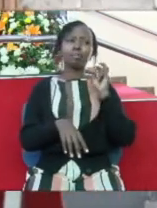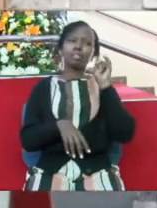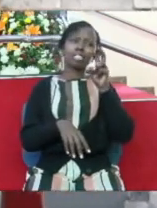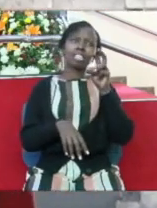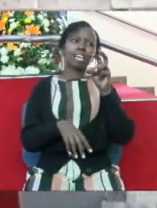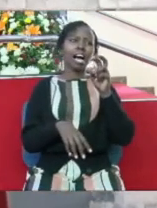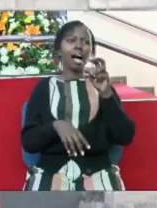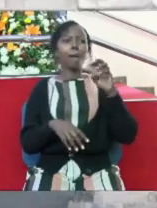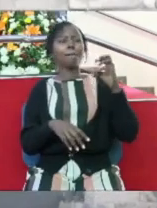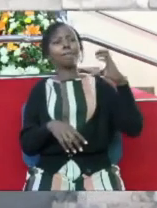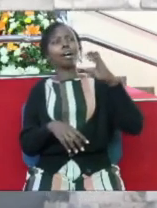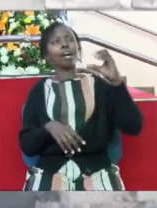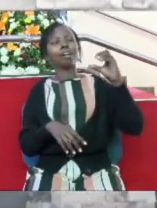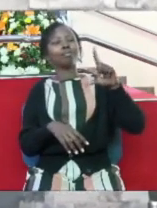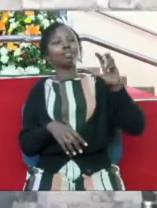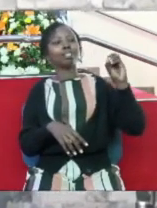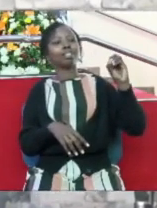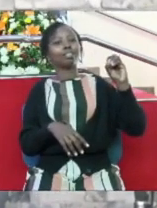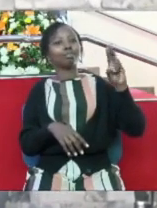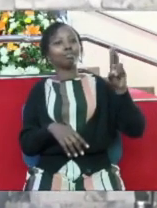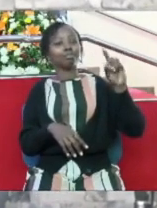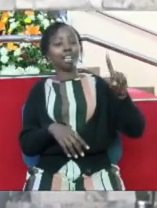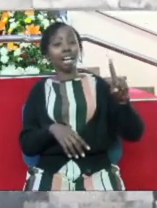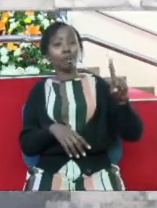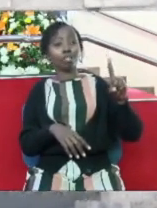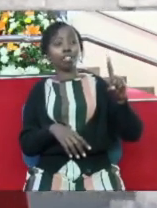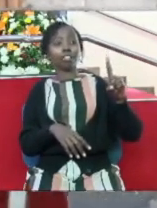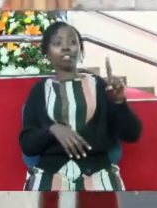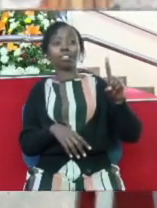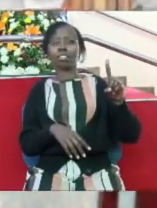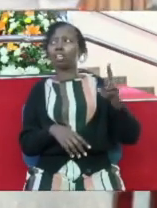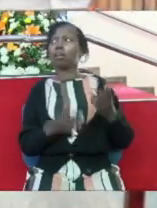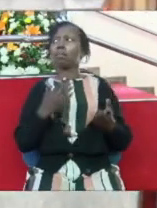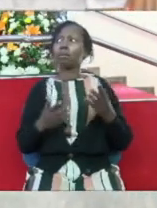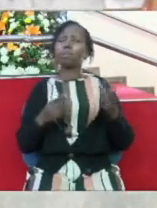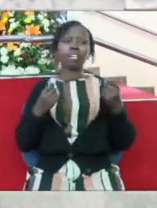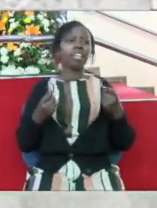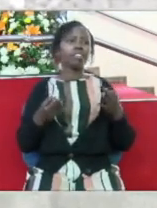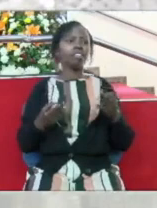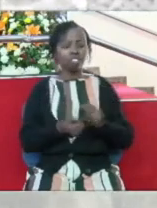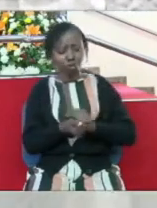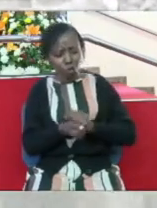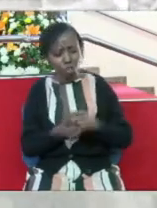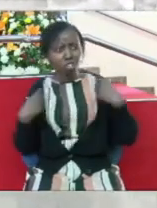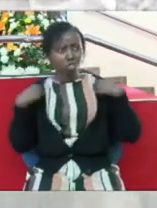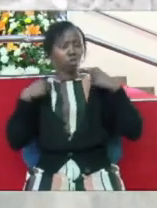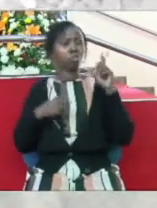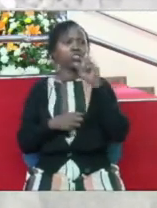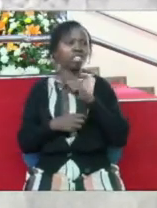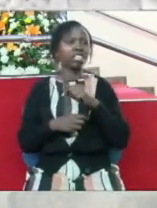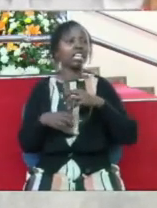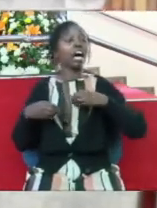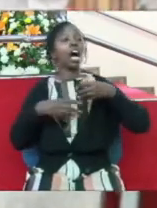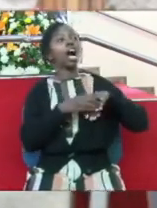forming, tukiona mawingu meusi yakijipaa, for the women who maybe have washed their clothes and the clothes are on the lines, kwa wanawake ambao wamefua nguo